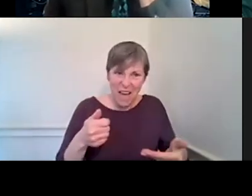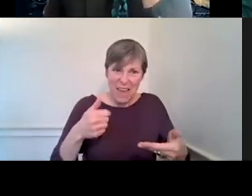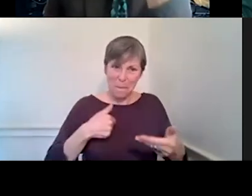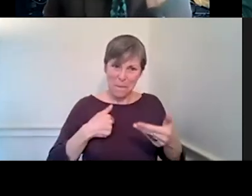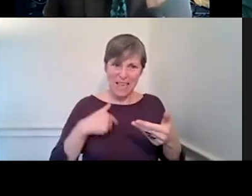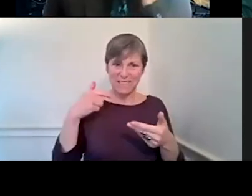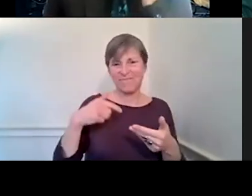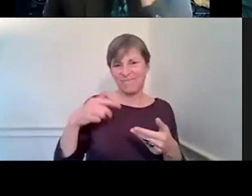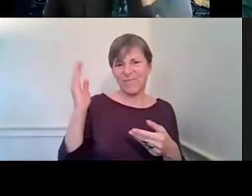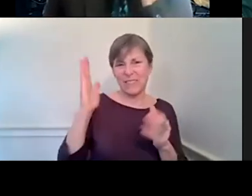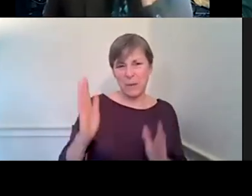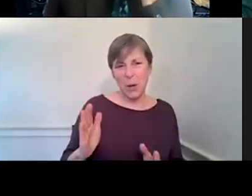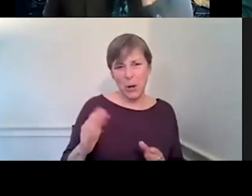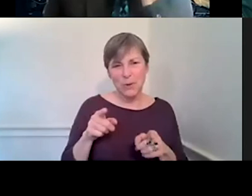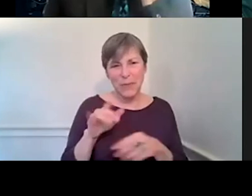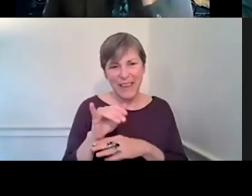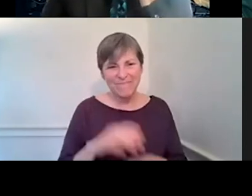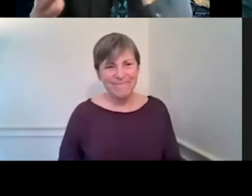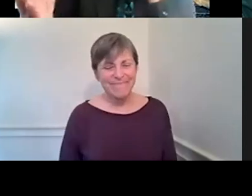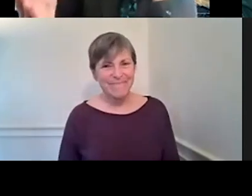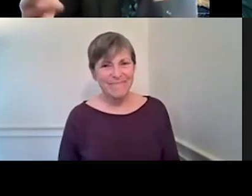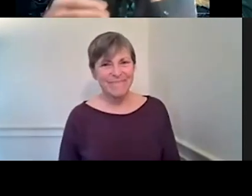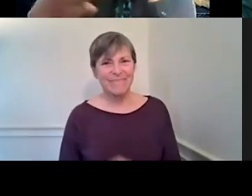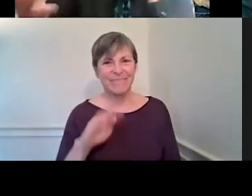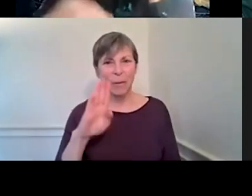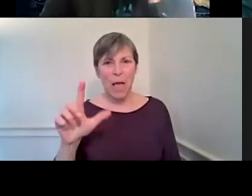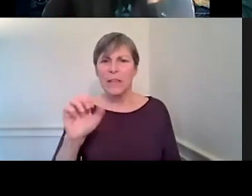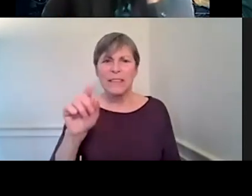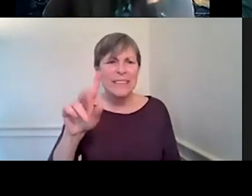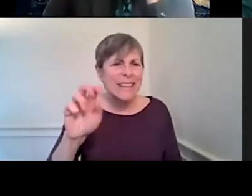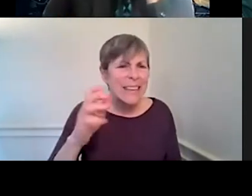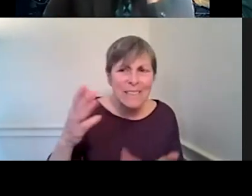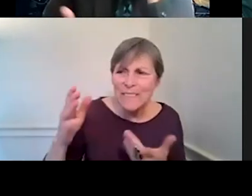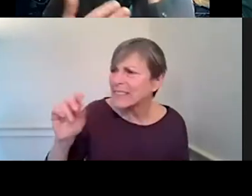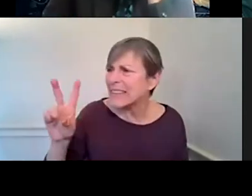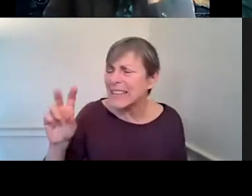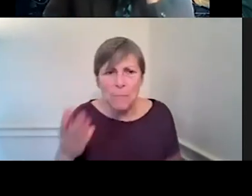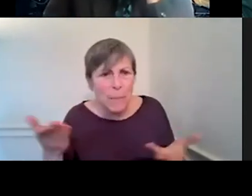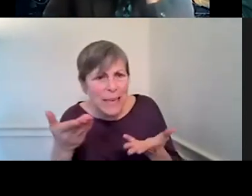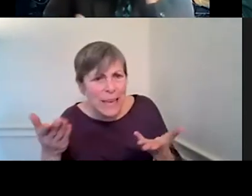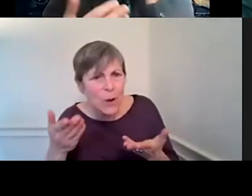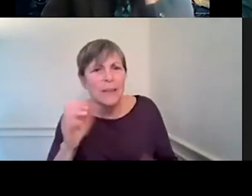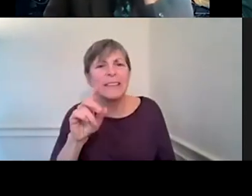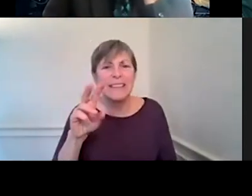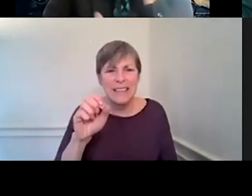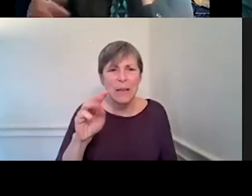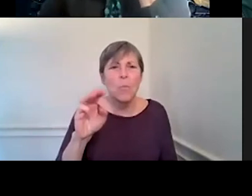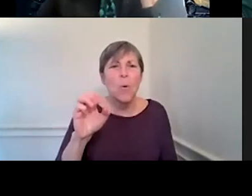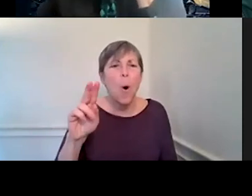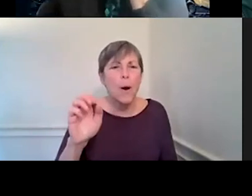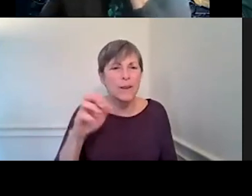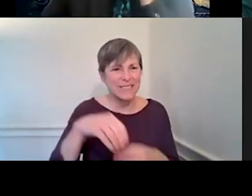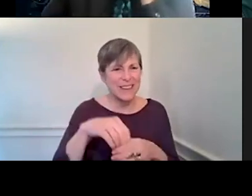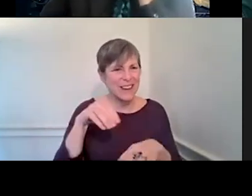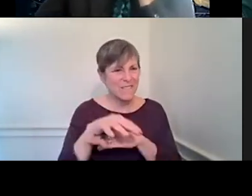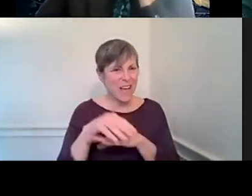their graduation. Steve may be on here. Steve Morse is a member of our advisory board, advisory board. So